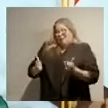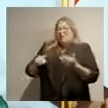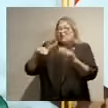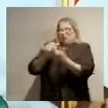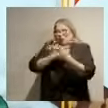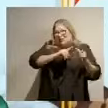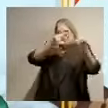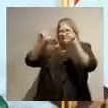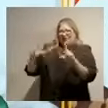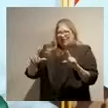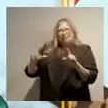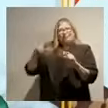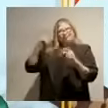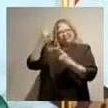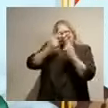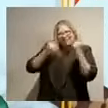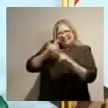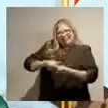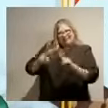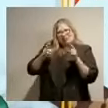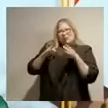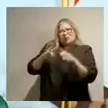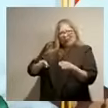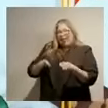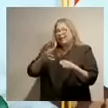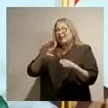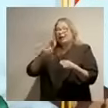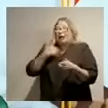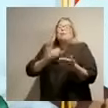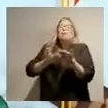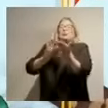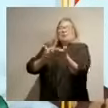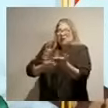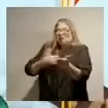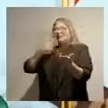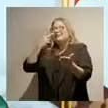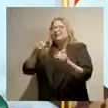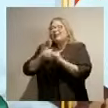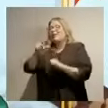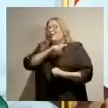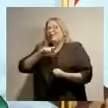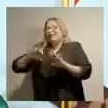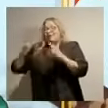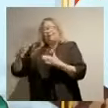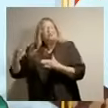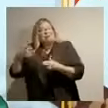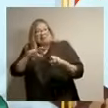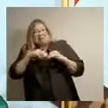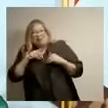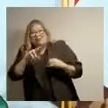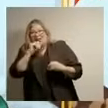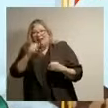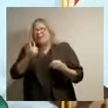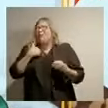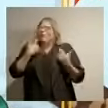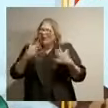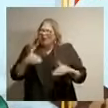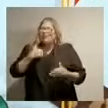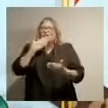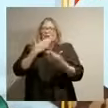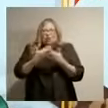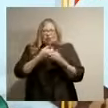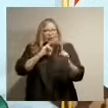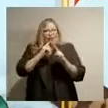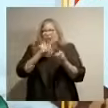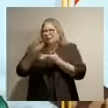consideration and thinking. We'll see where it lands with the legislature. We've had some really good conversations, though, with key staff, and we're